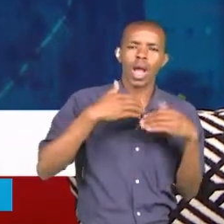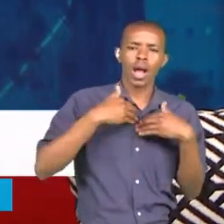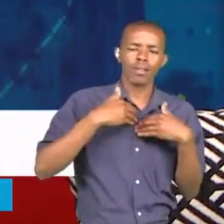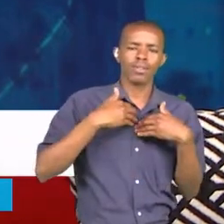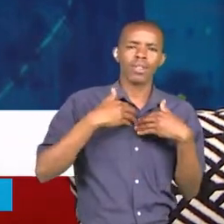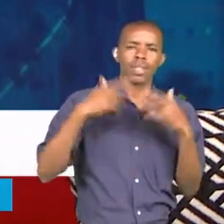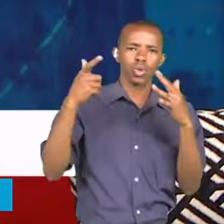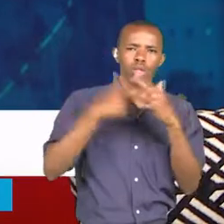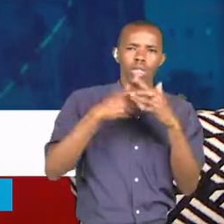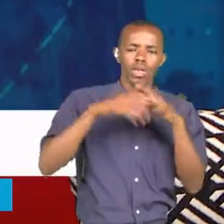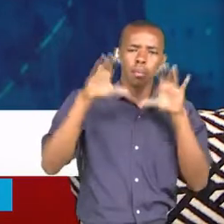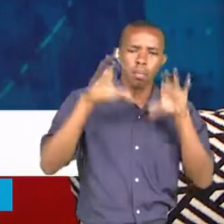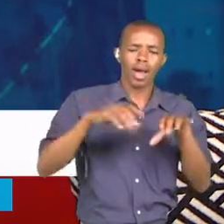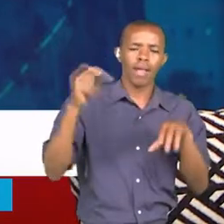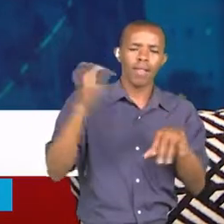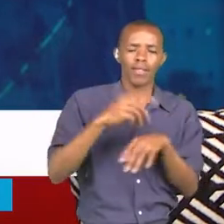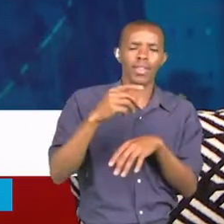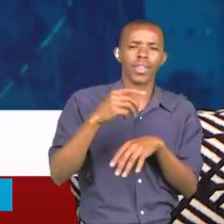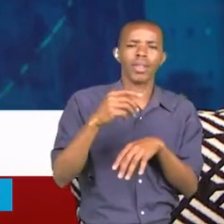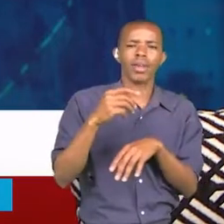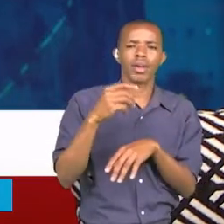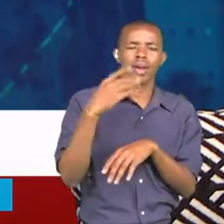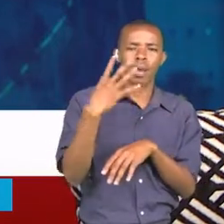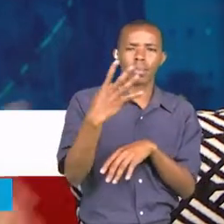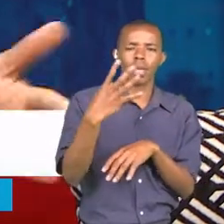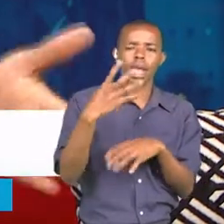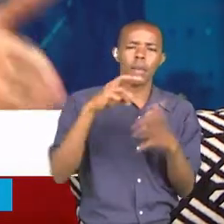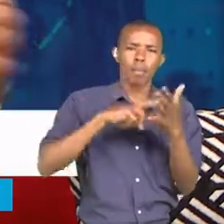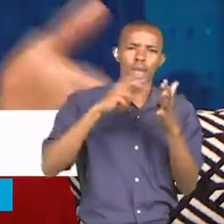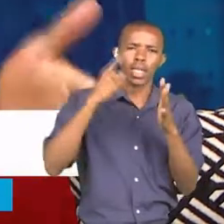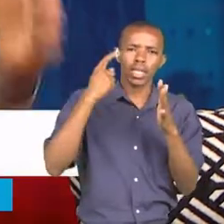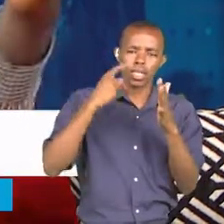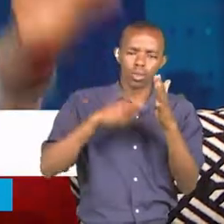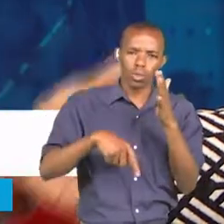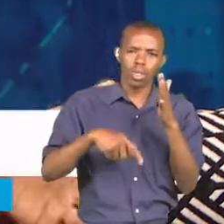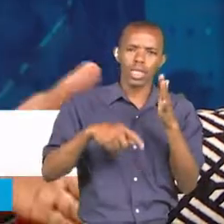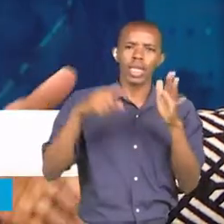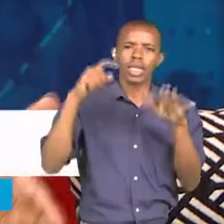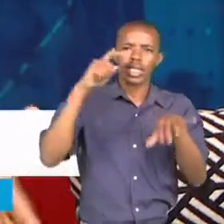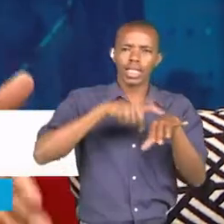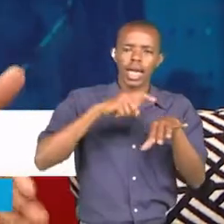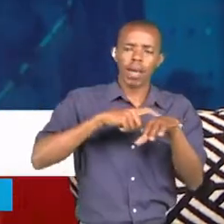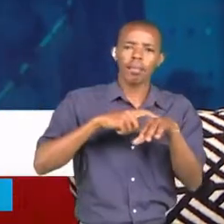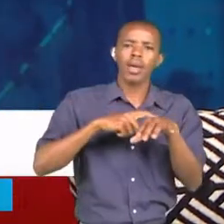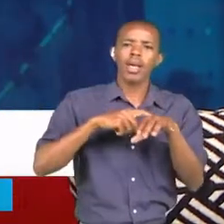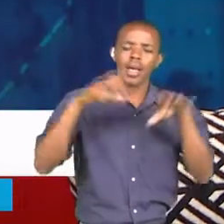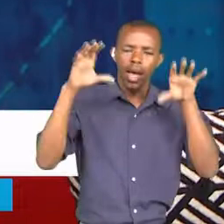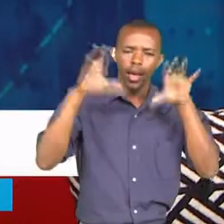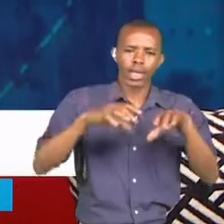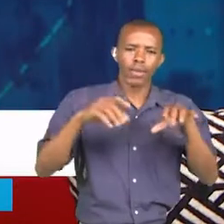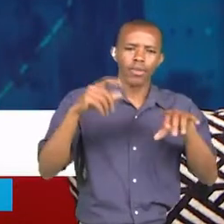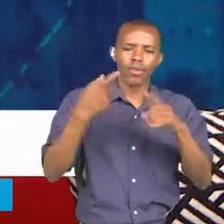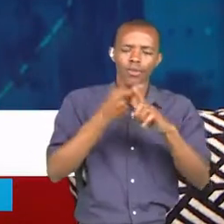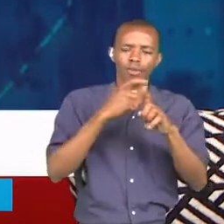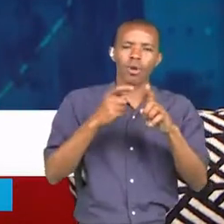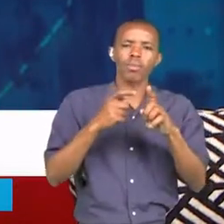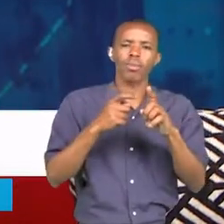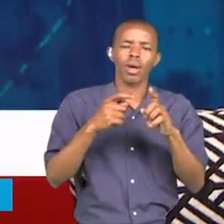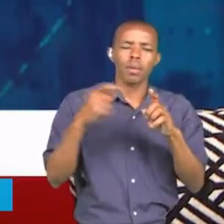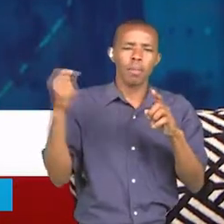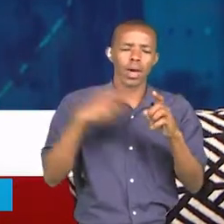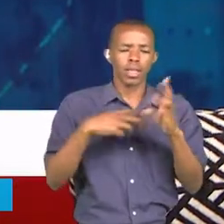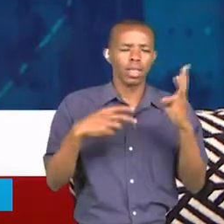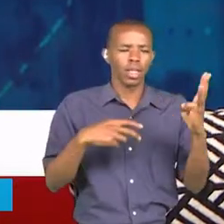end of the month or early April. And what that means is that since the rainy season is usually from March to May, we will have a shorter period of